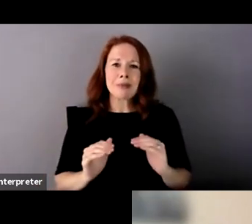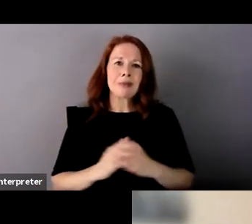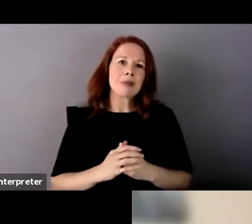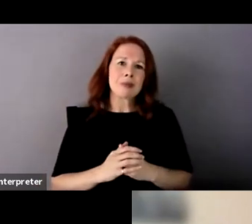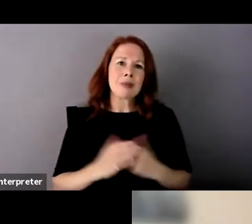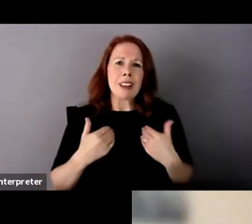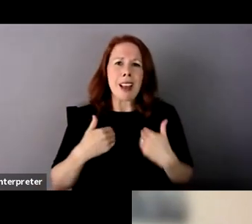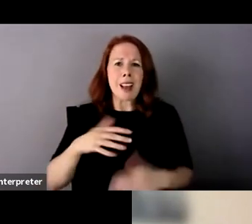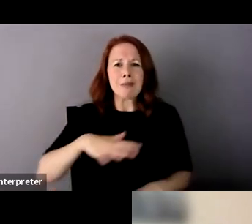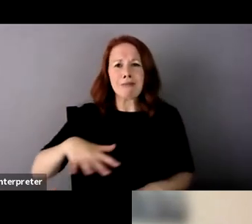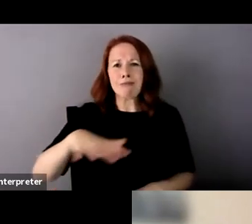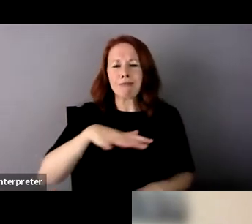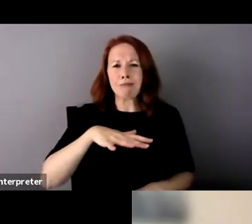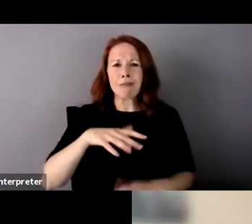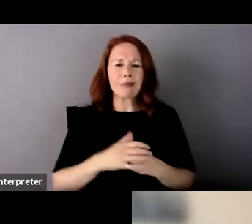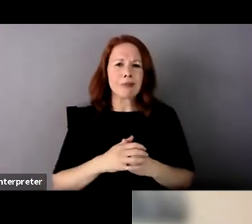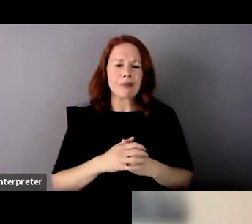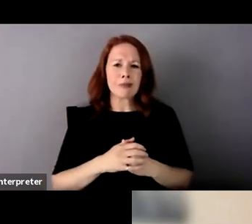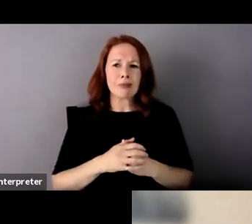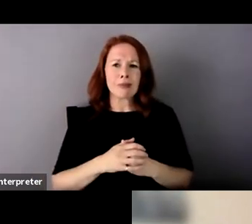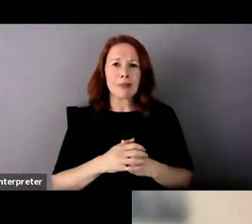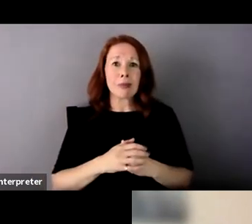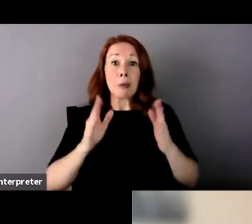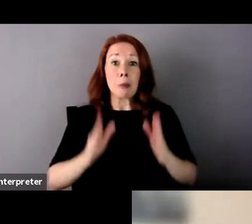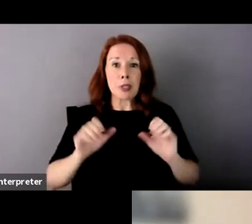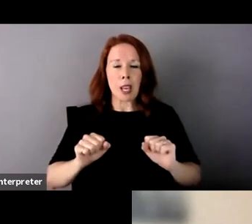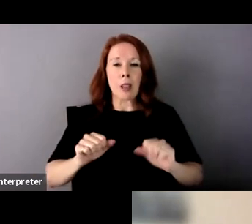having a space where somebody can decompress,